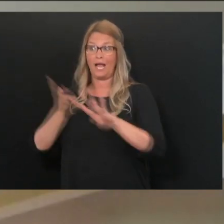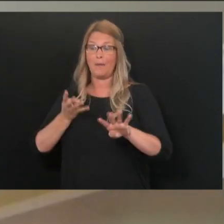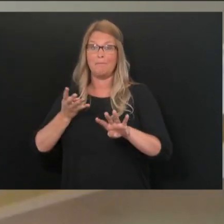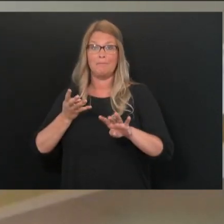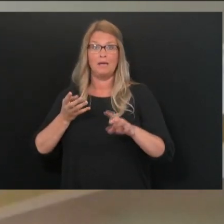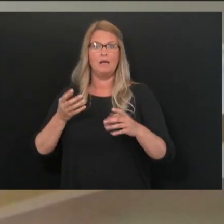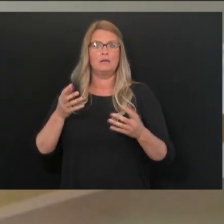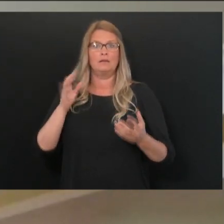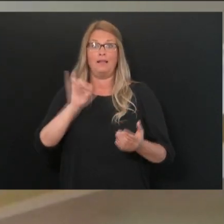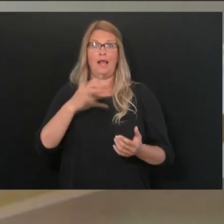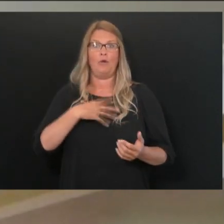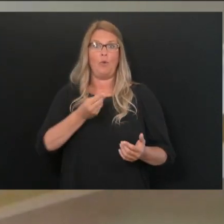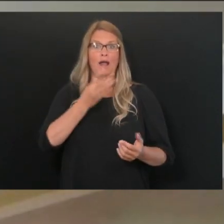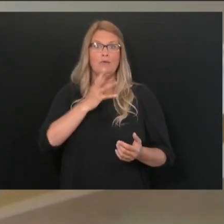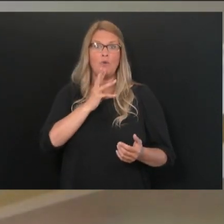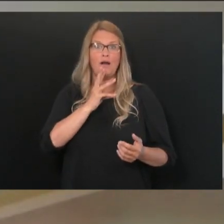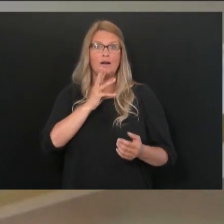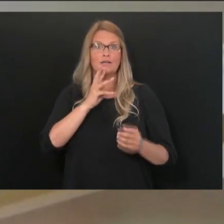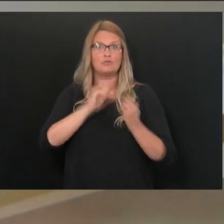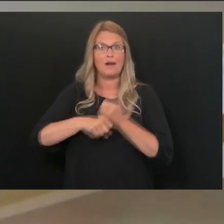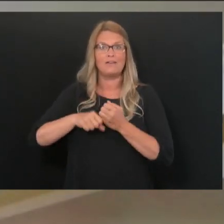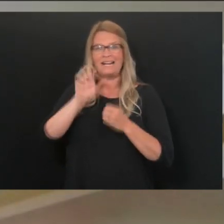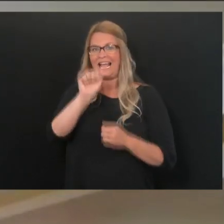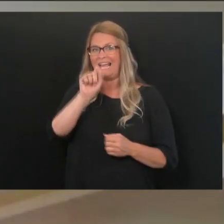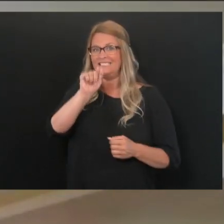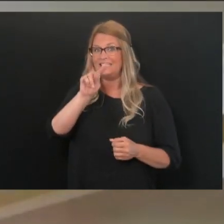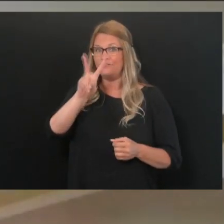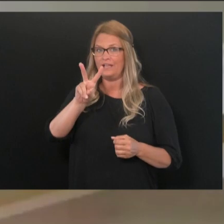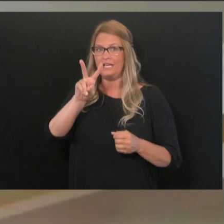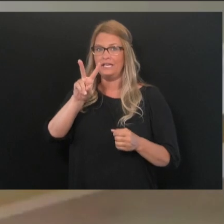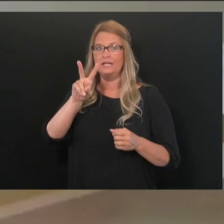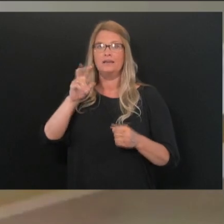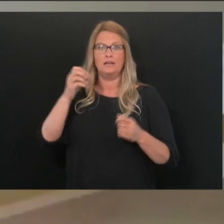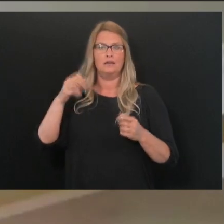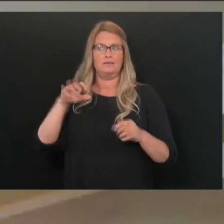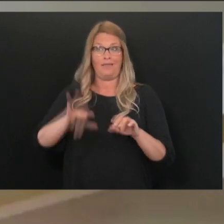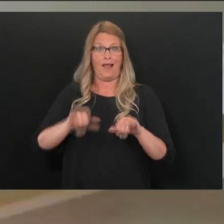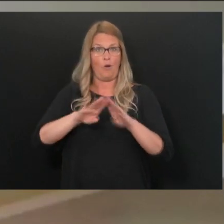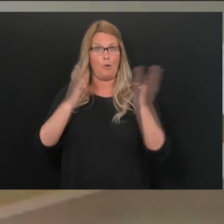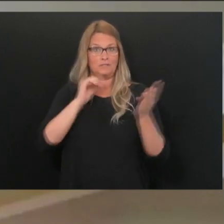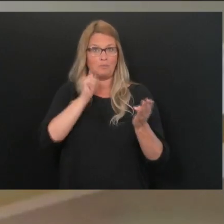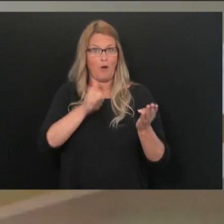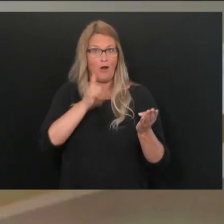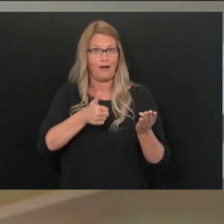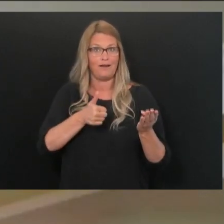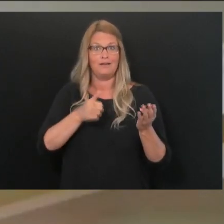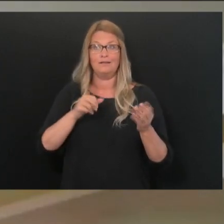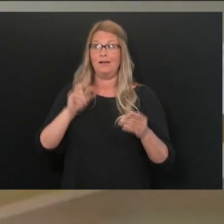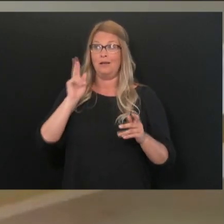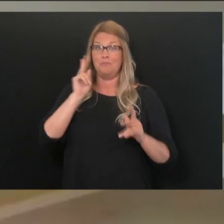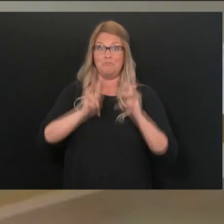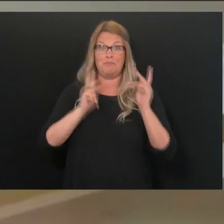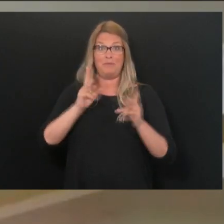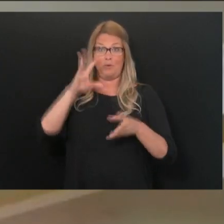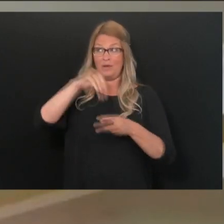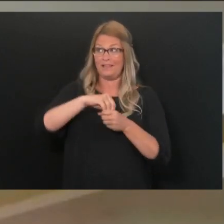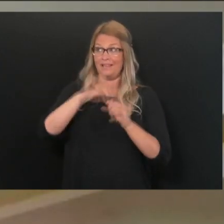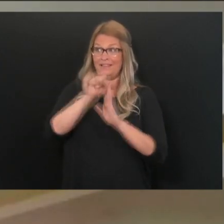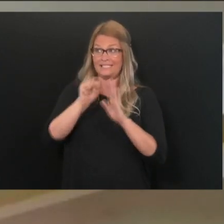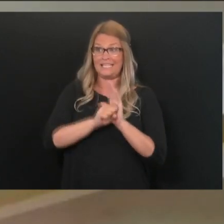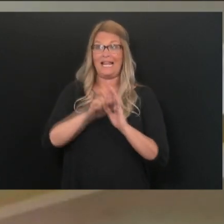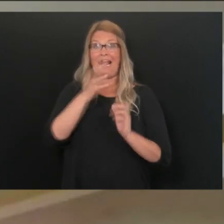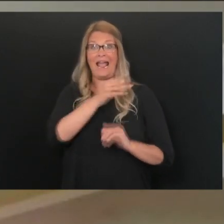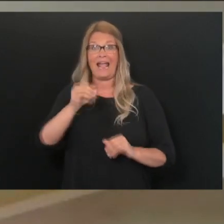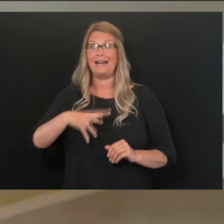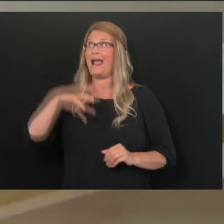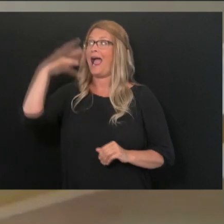example, whitewater rafting and ATV trails open tomorrow. Certainly those are attractions for people both from within West Virginia and from